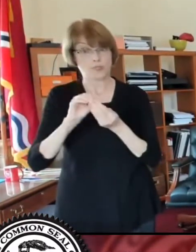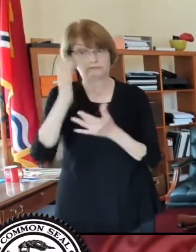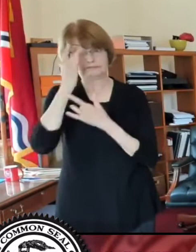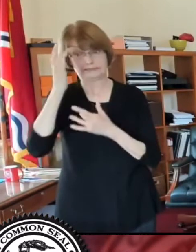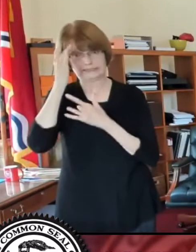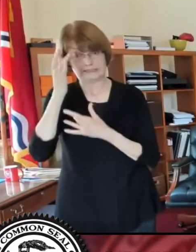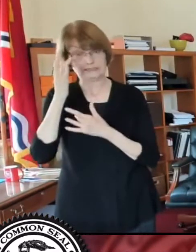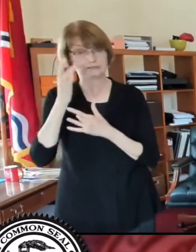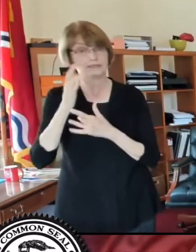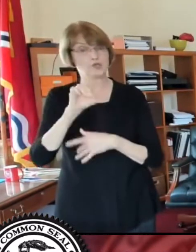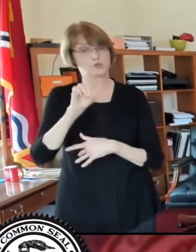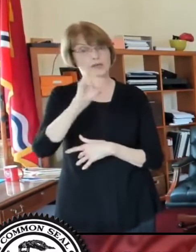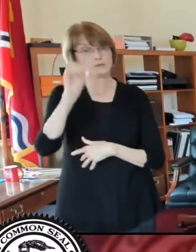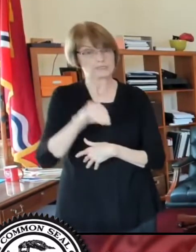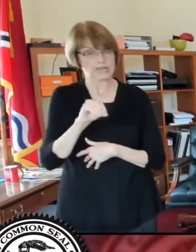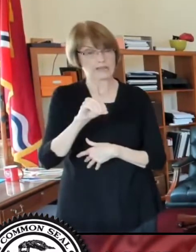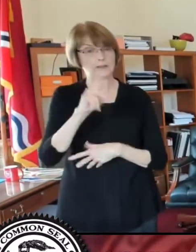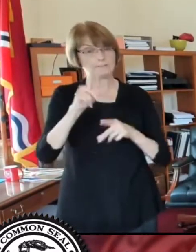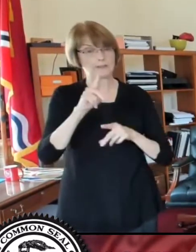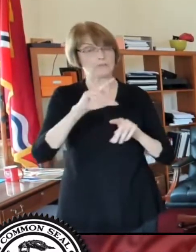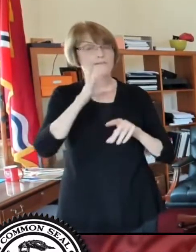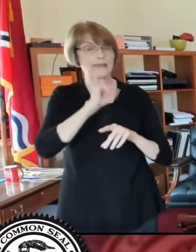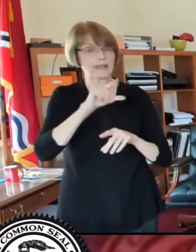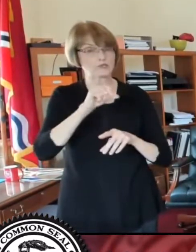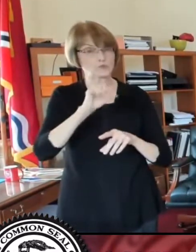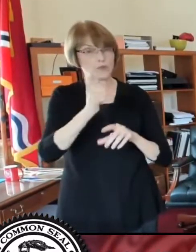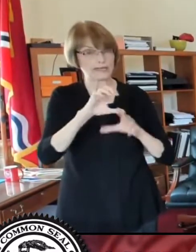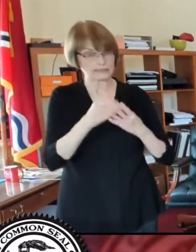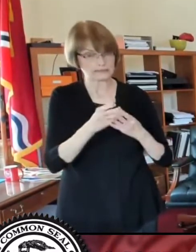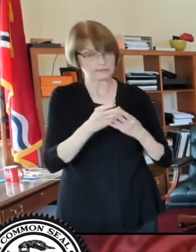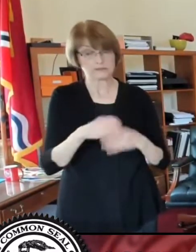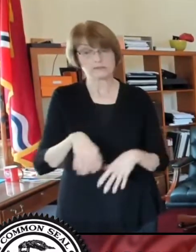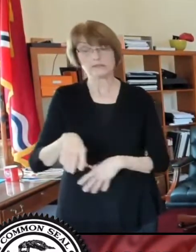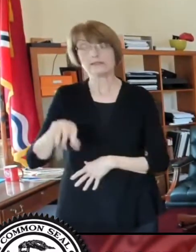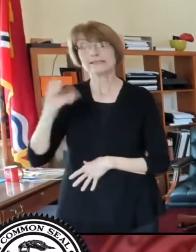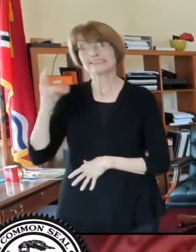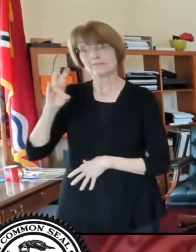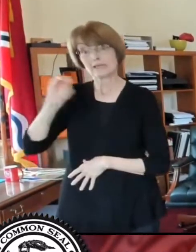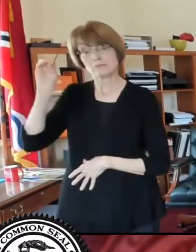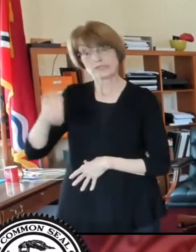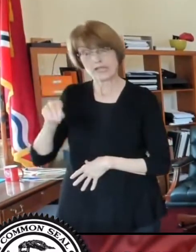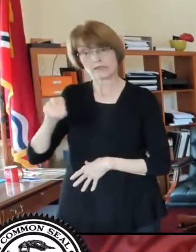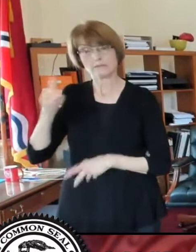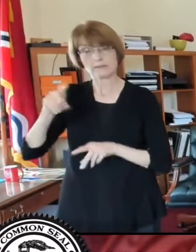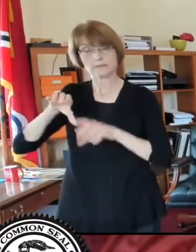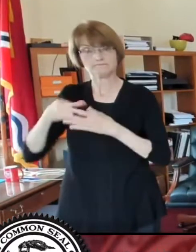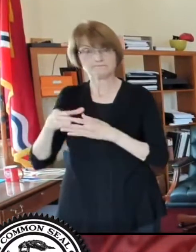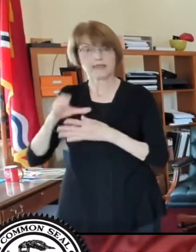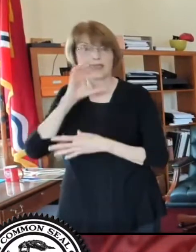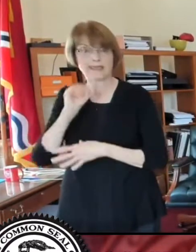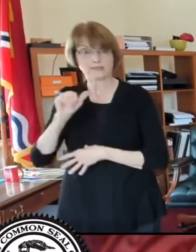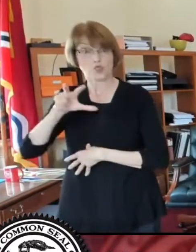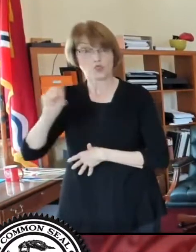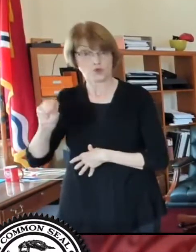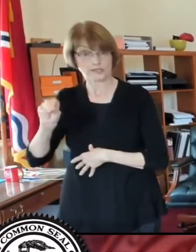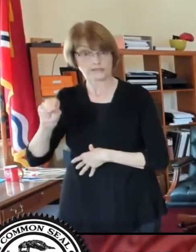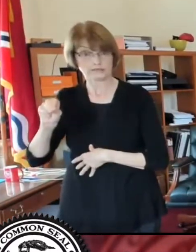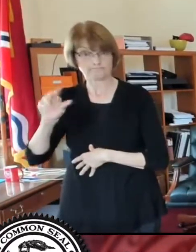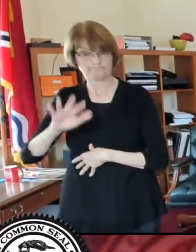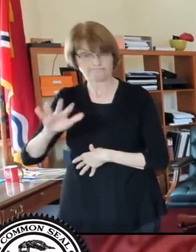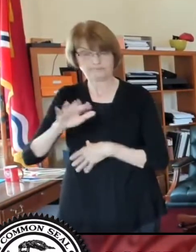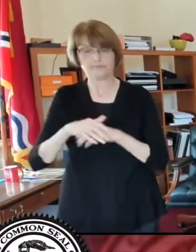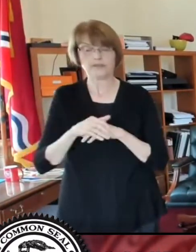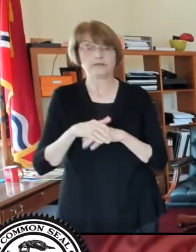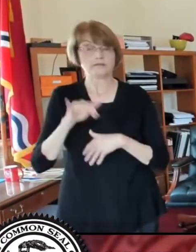people in their 20s. Another 17% of our total cases are people in their 30s. But what we've seen is that that